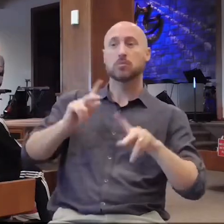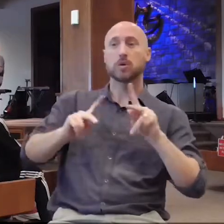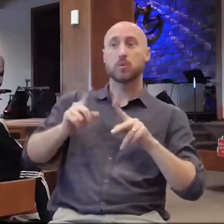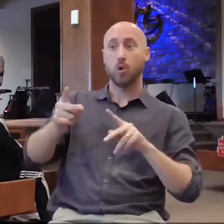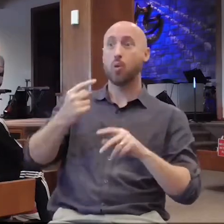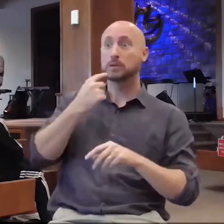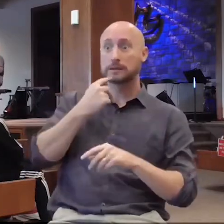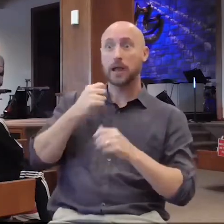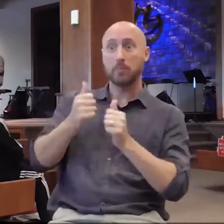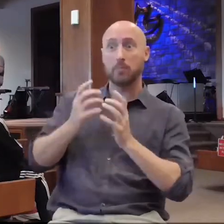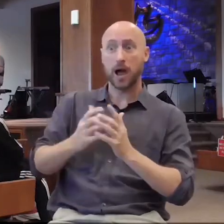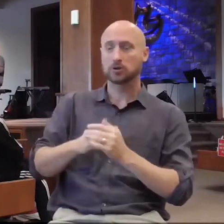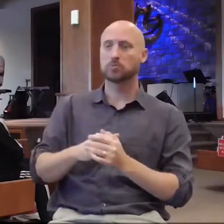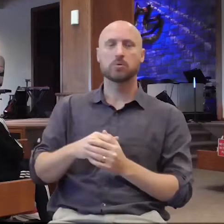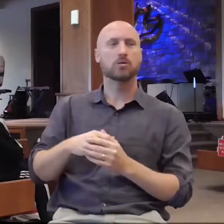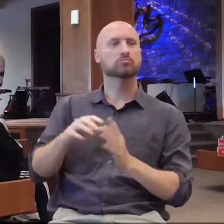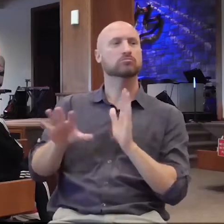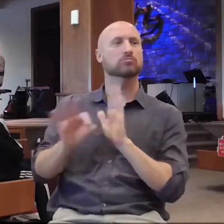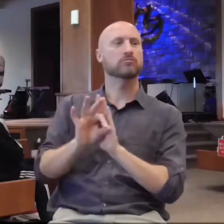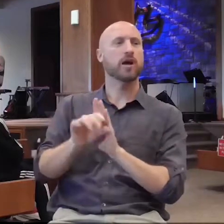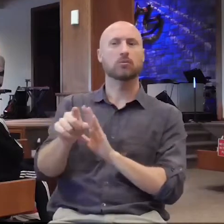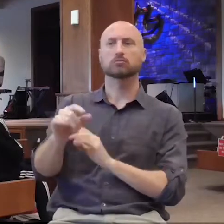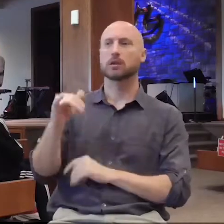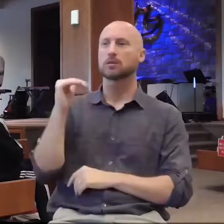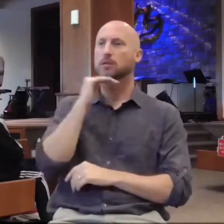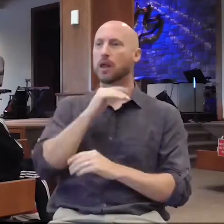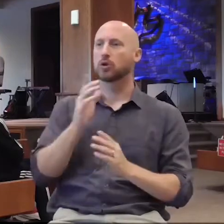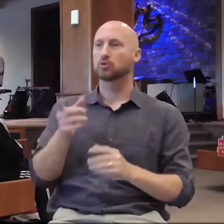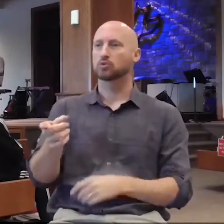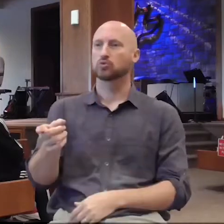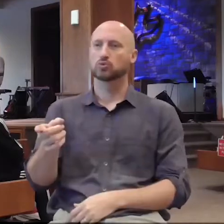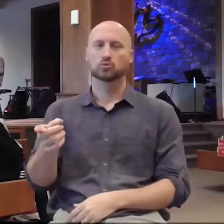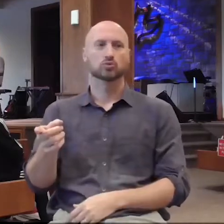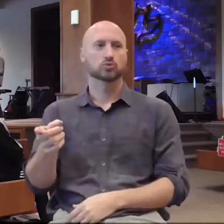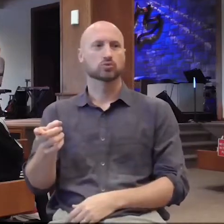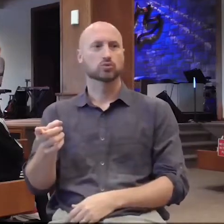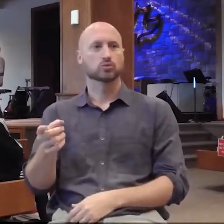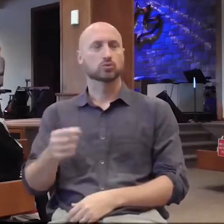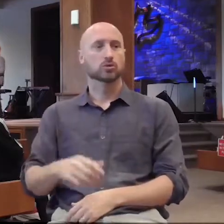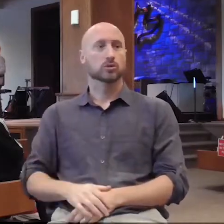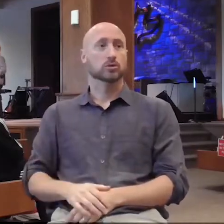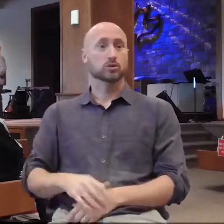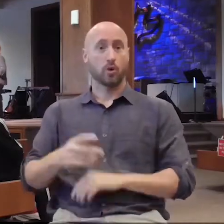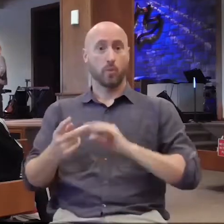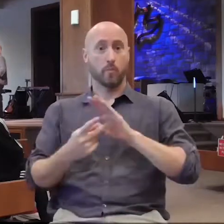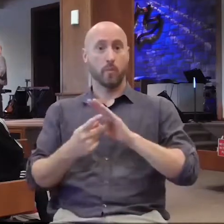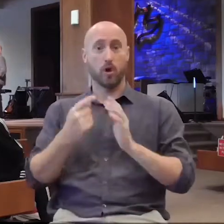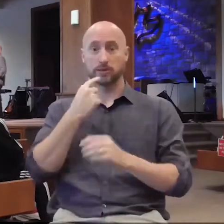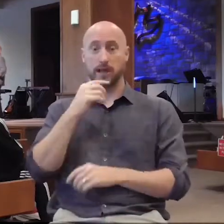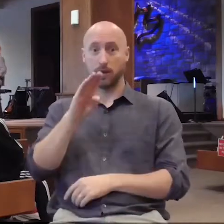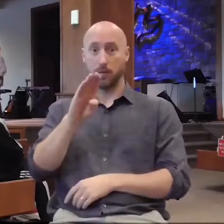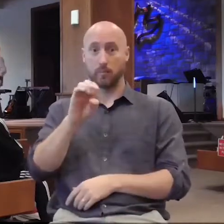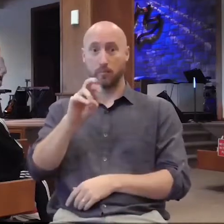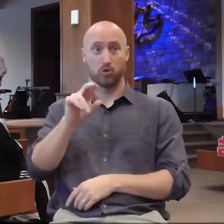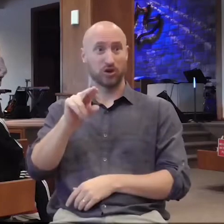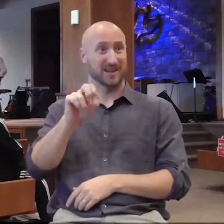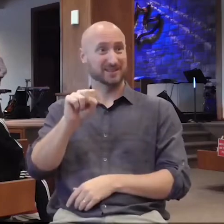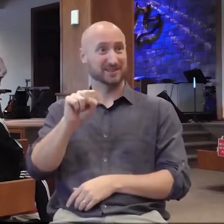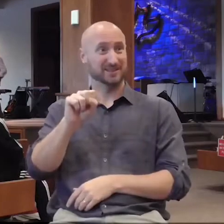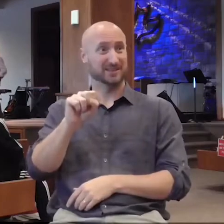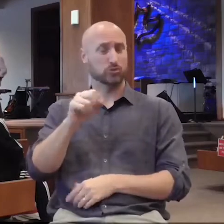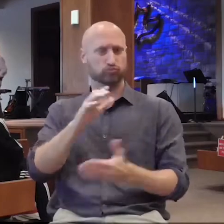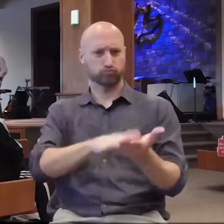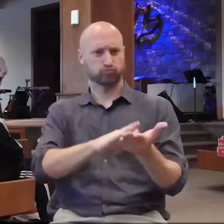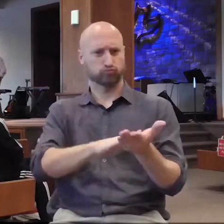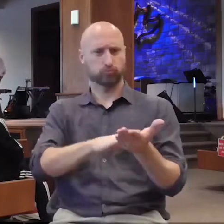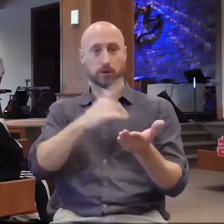do that is with the word of God. Paul said the Bereans were more noble because after he preached there, they went home and searched the scripture to see if